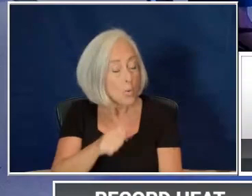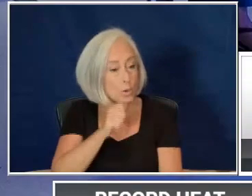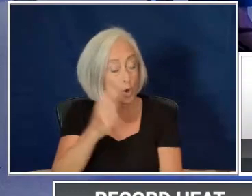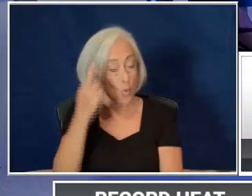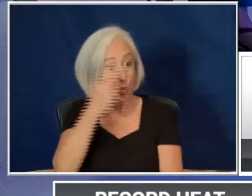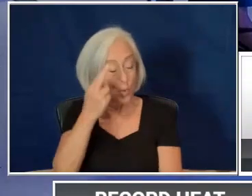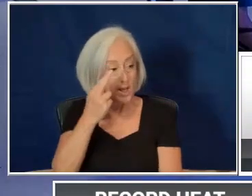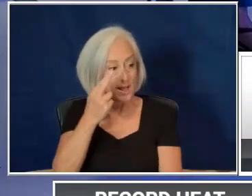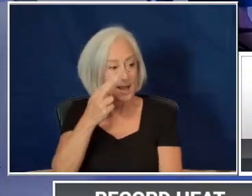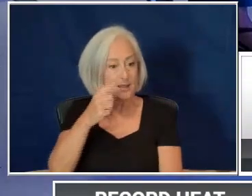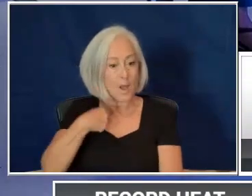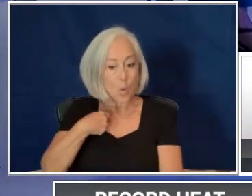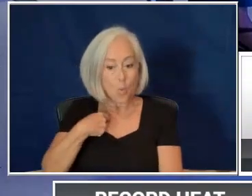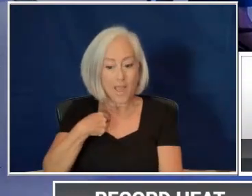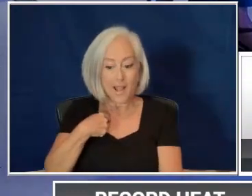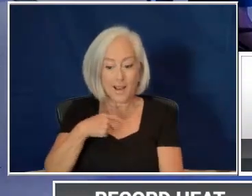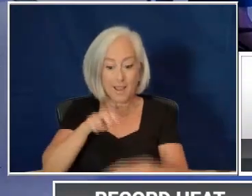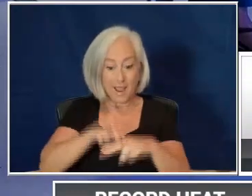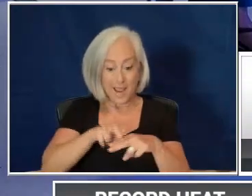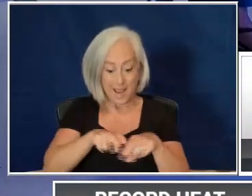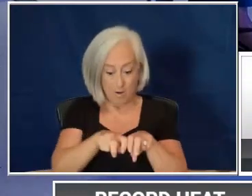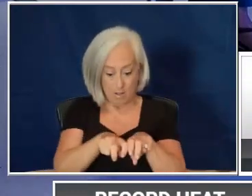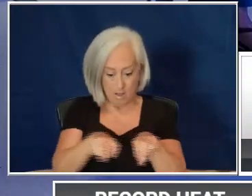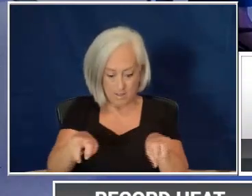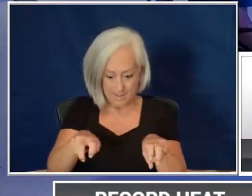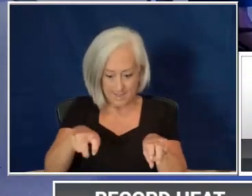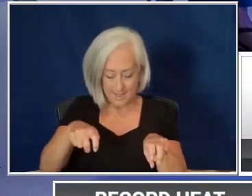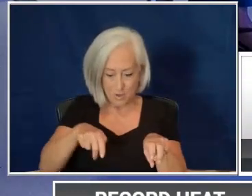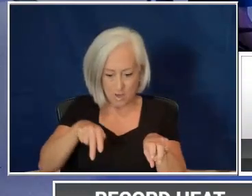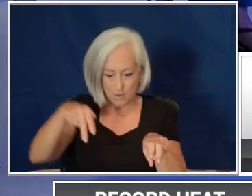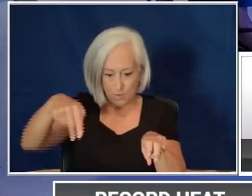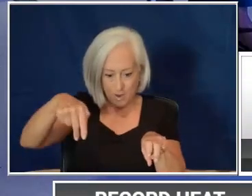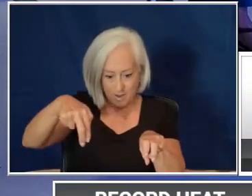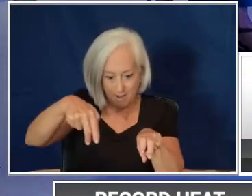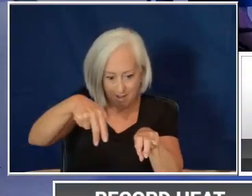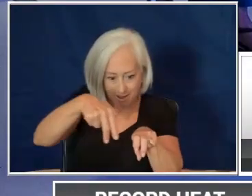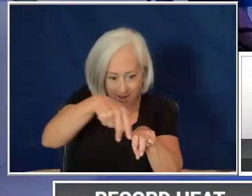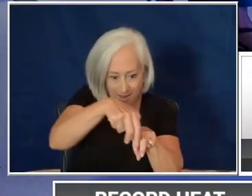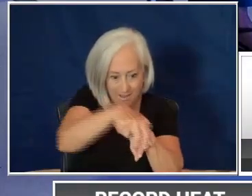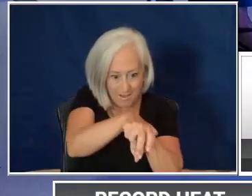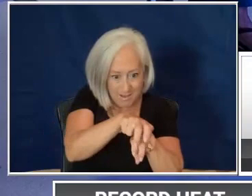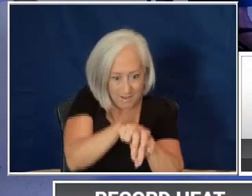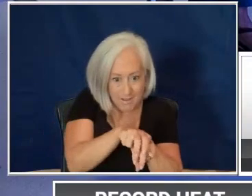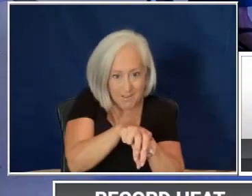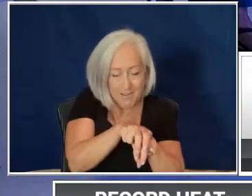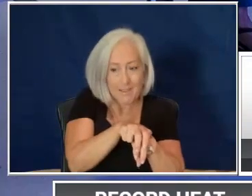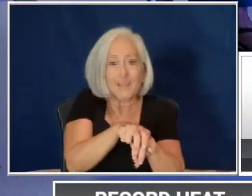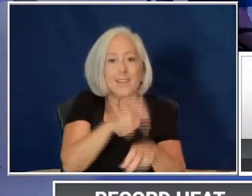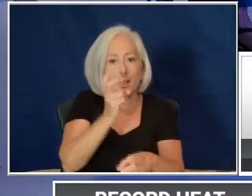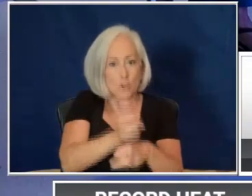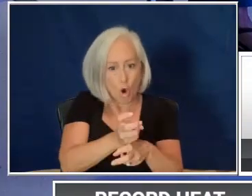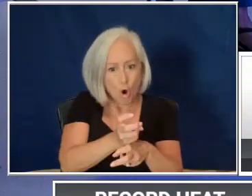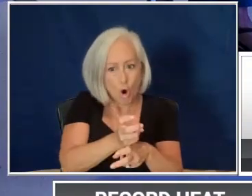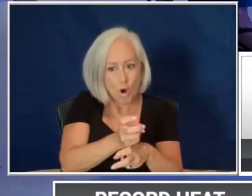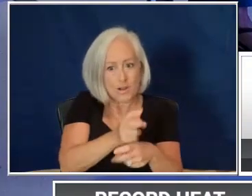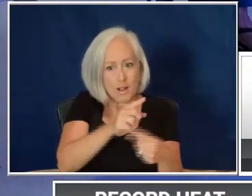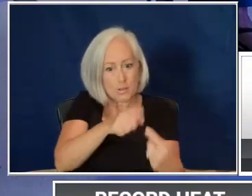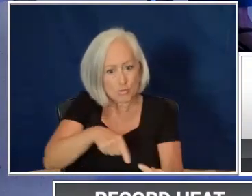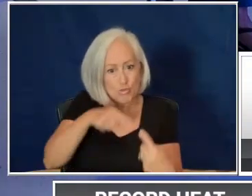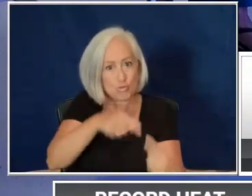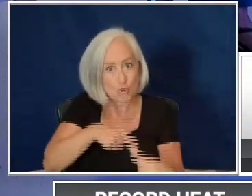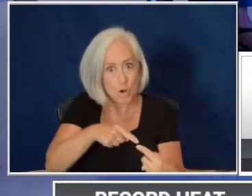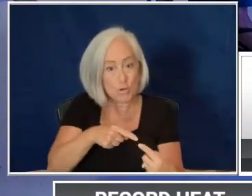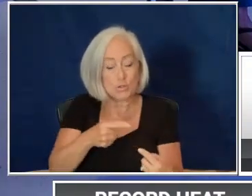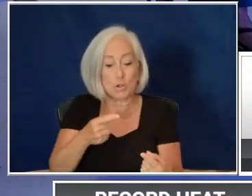to get across somebody in an airline row, and they can be pretty funky. So yeah, I can see why that would be take someone quite by surprise.